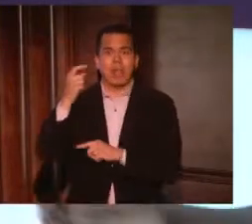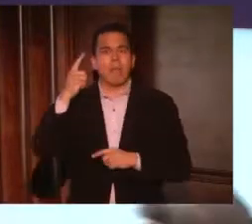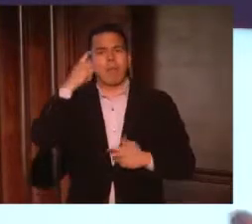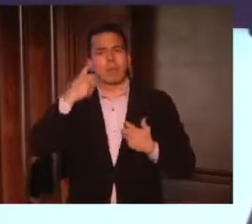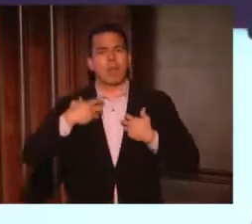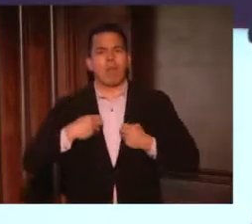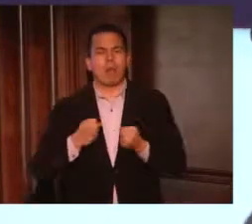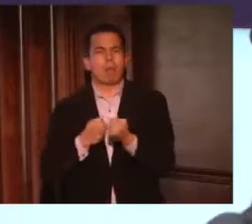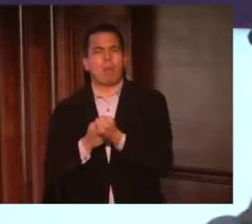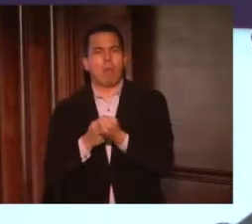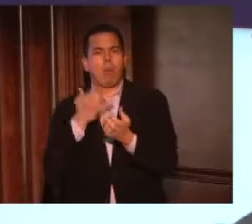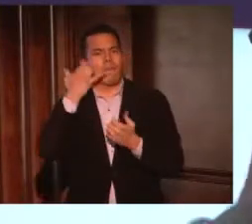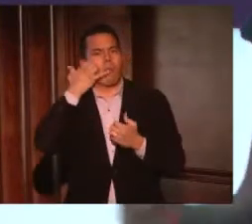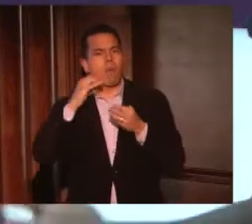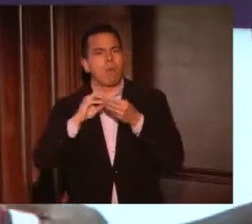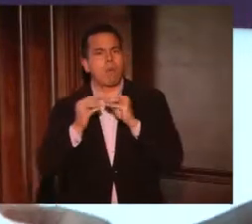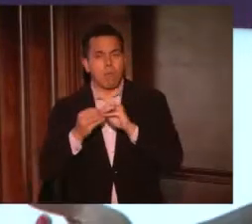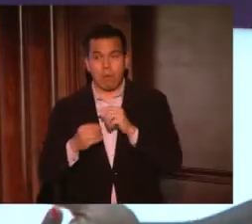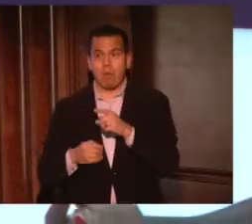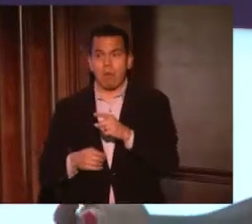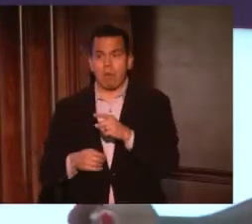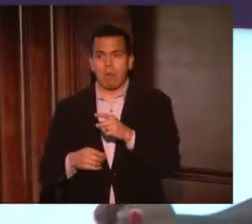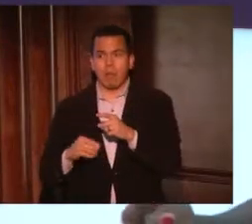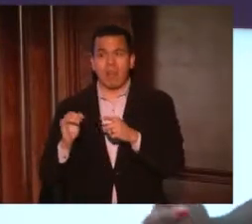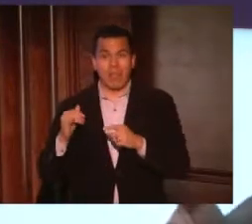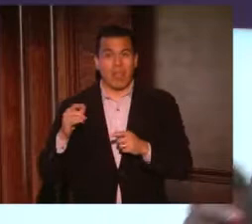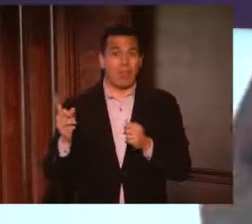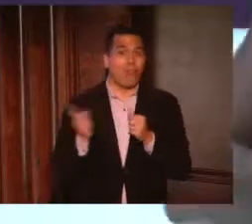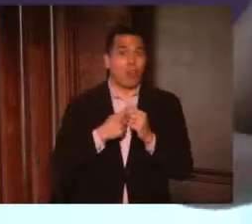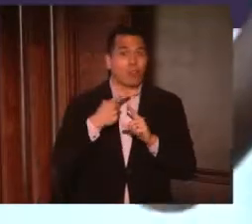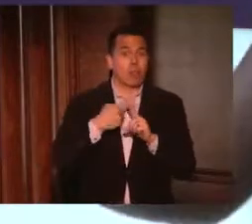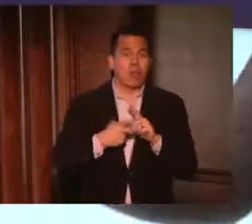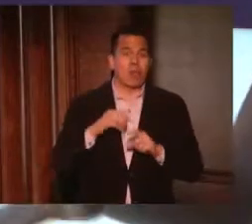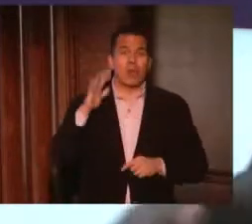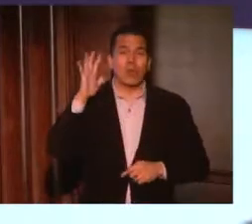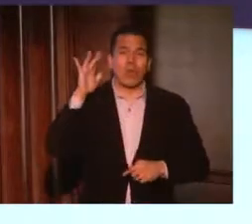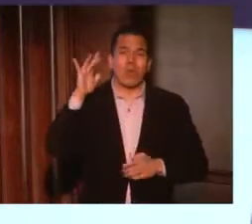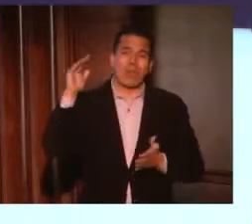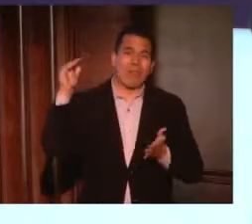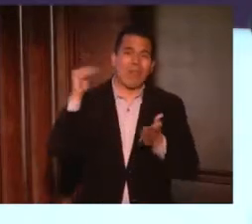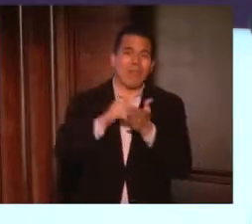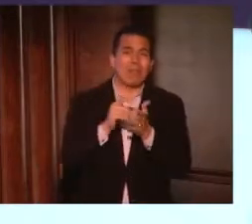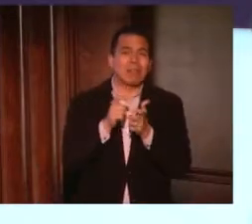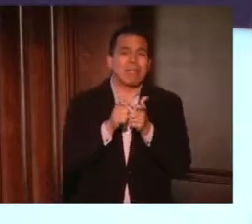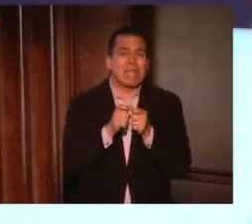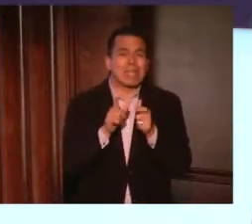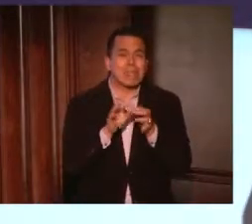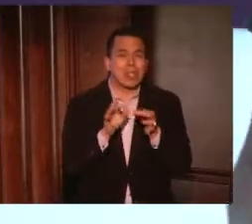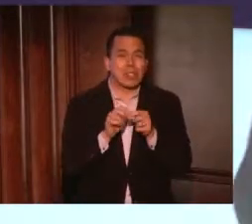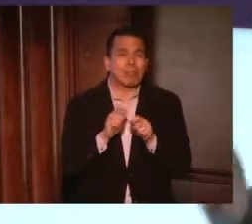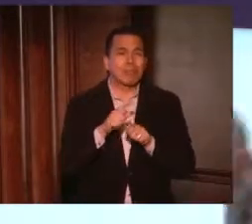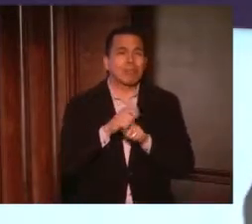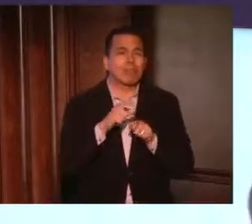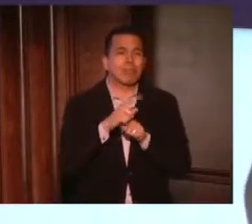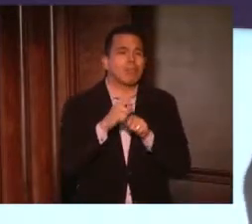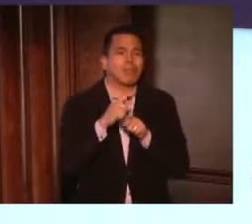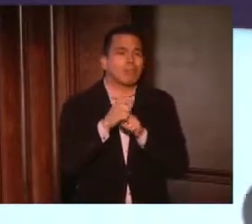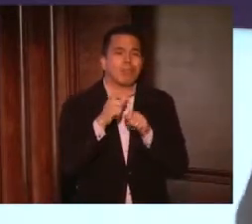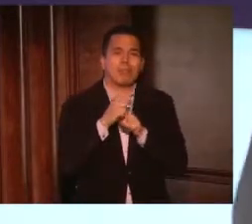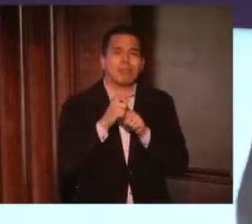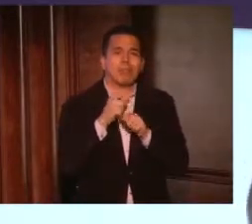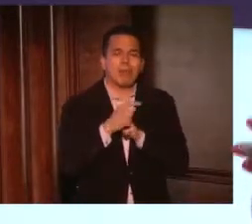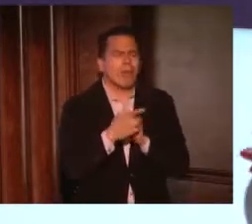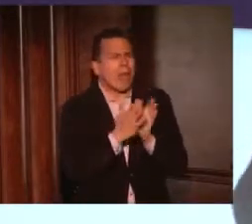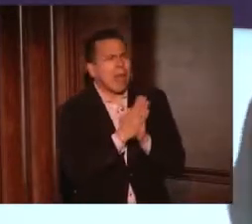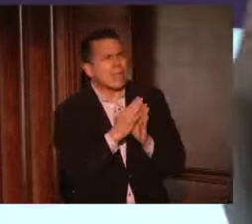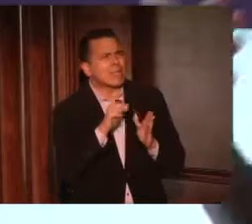year that we were up, we got around 25,000 texts from people across the country just asking for